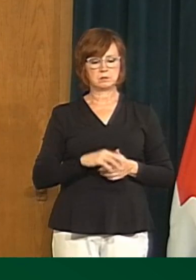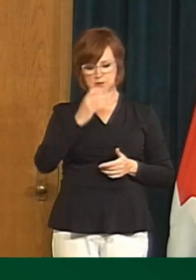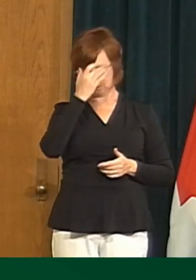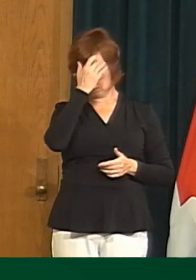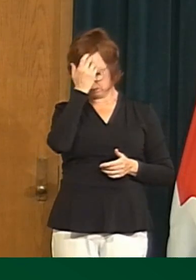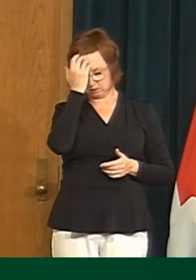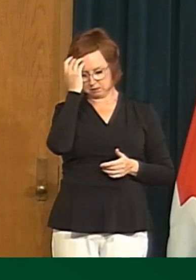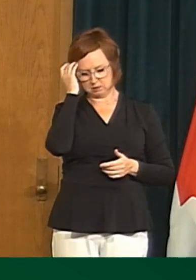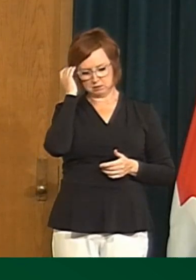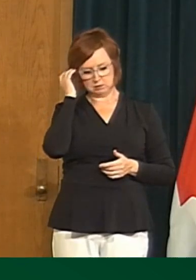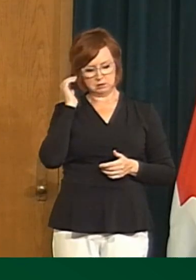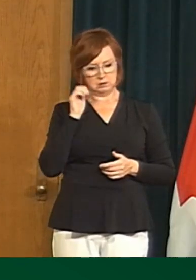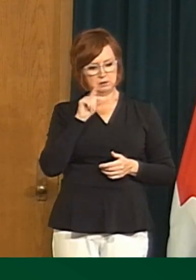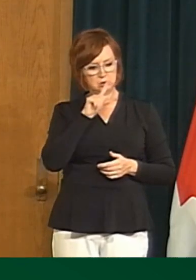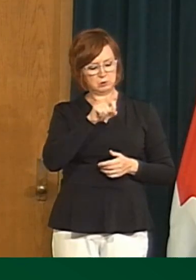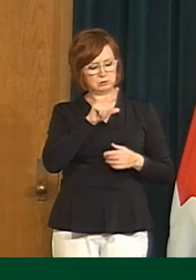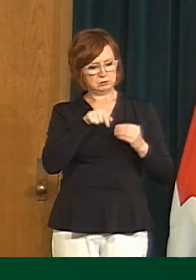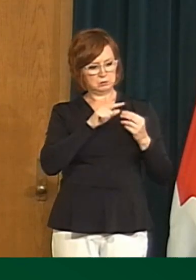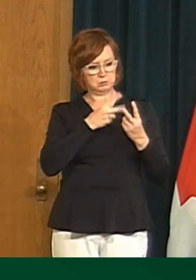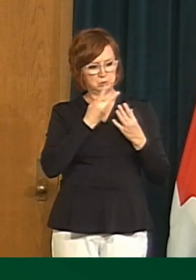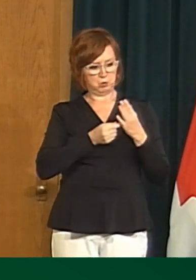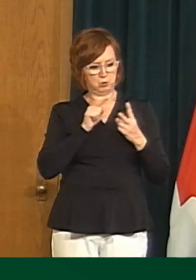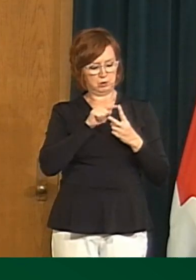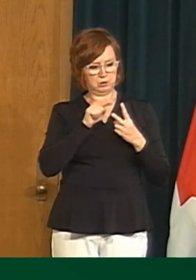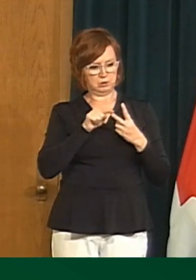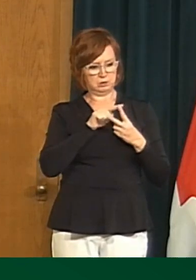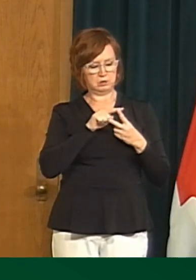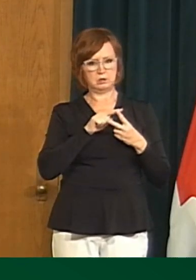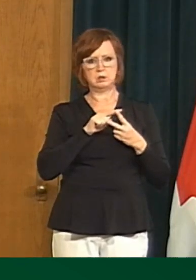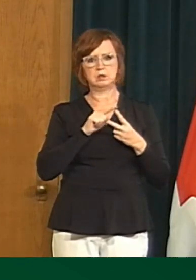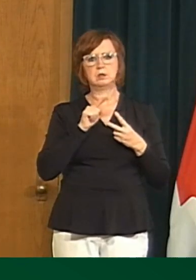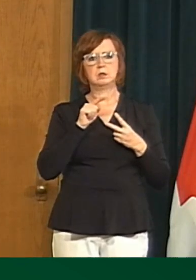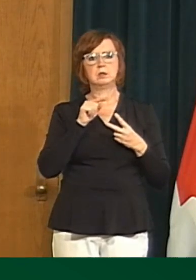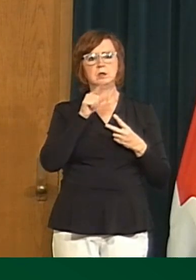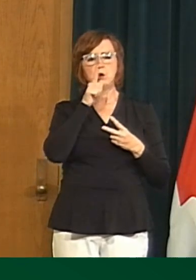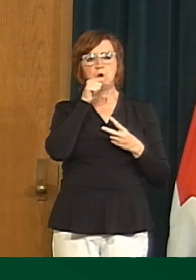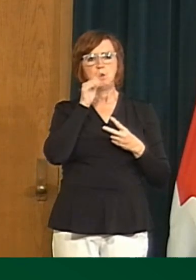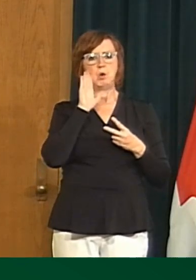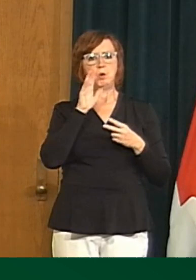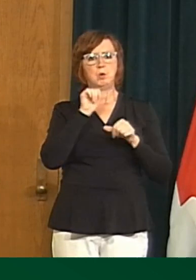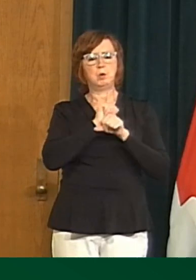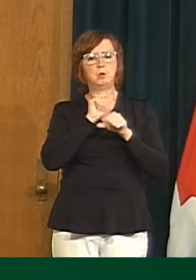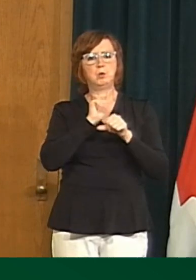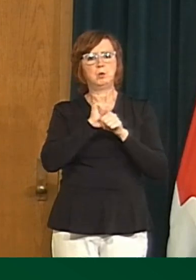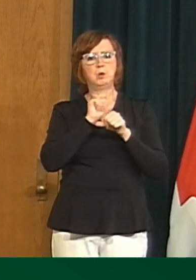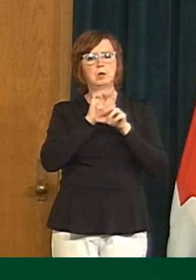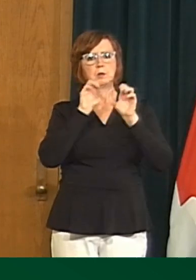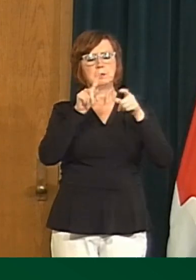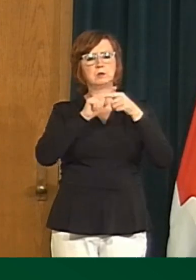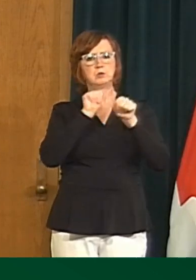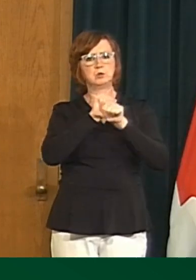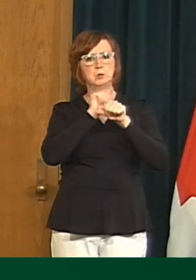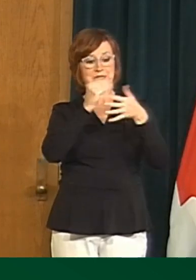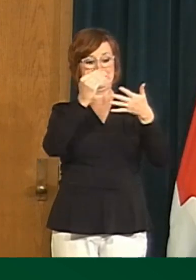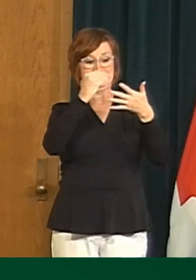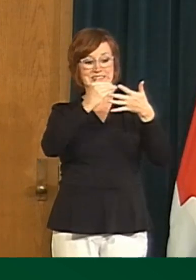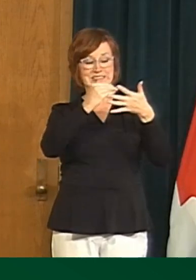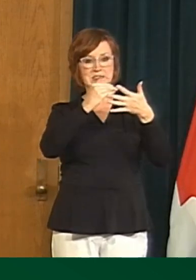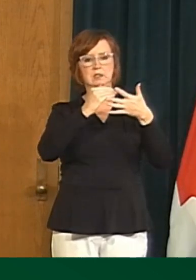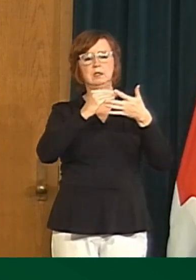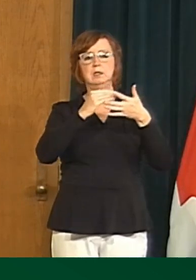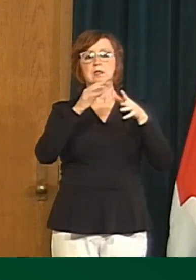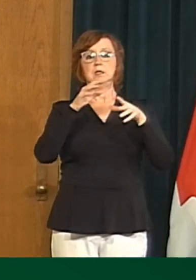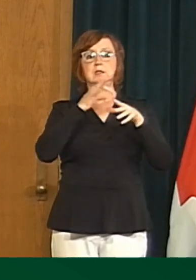guidance being given to all the Crown employees that may be heading back to work in Phase 3 and 4 into office